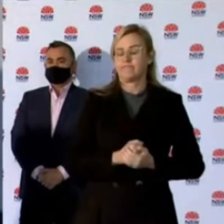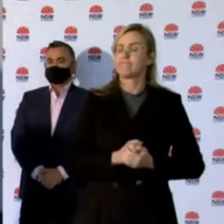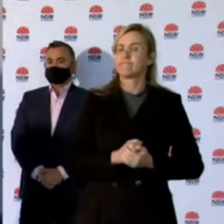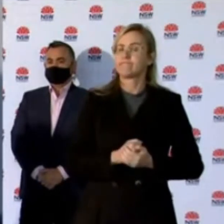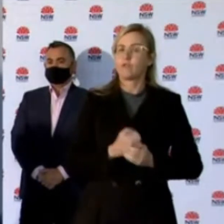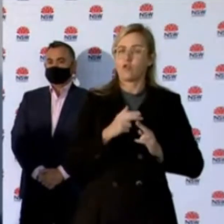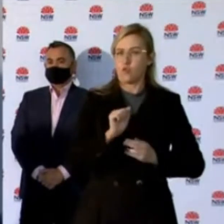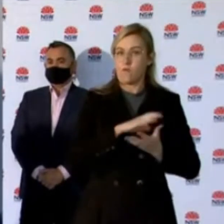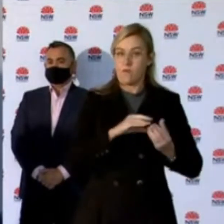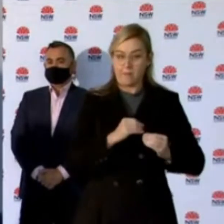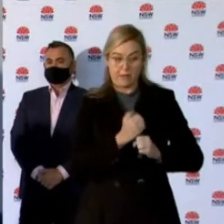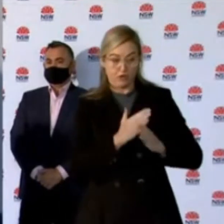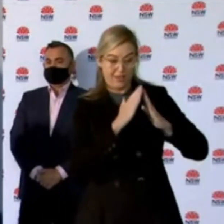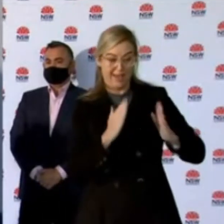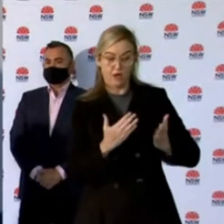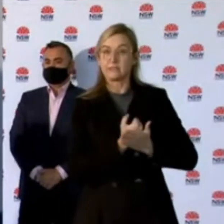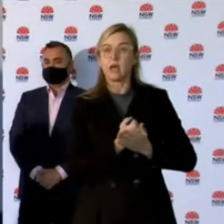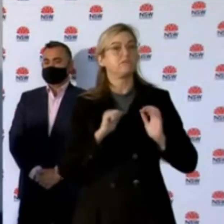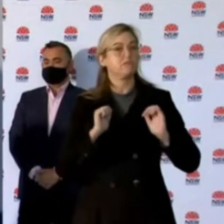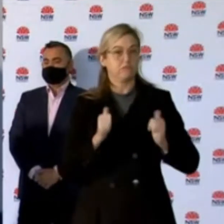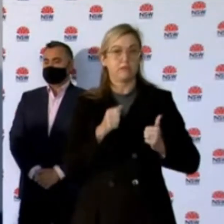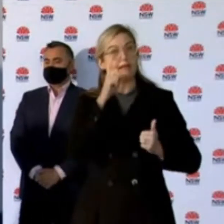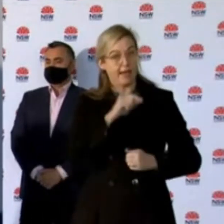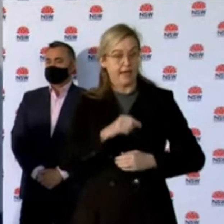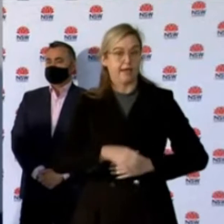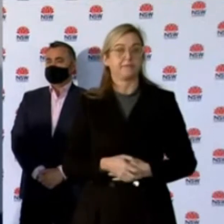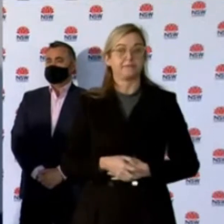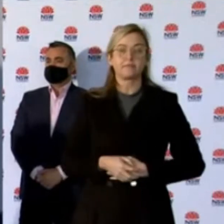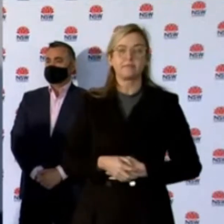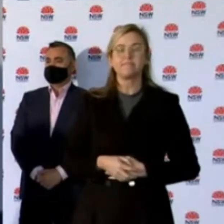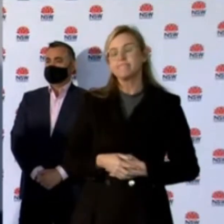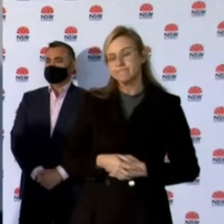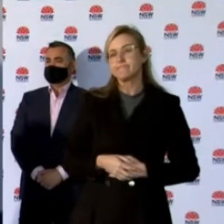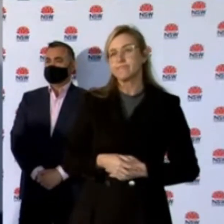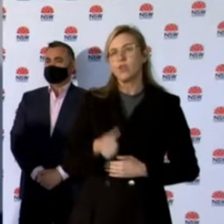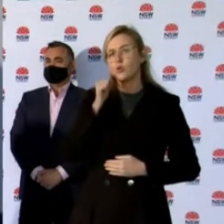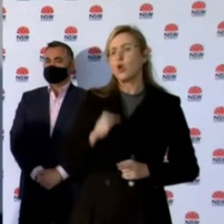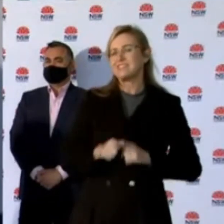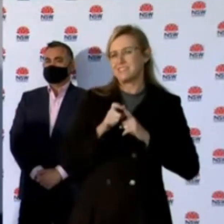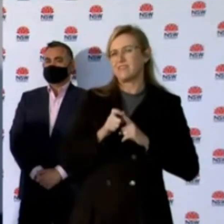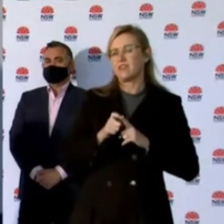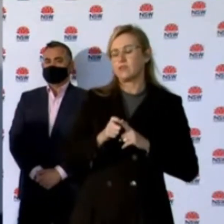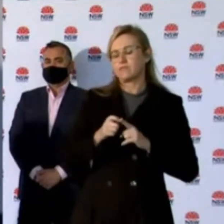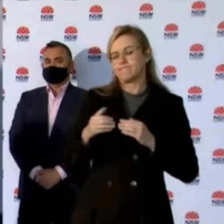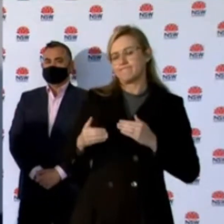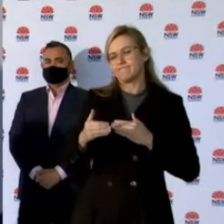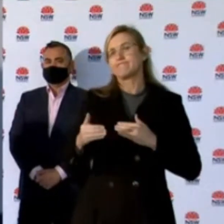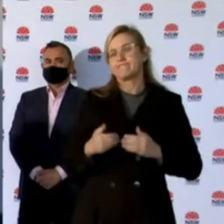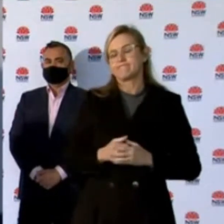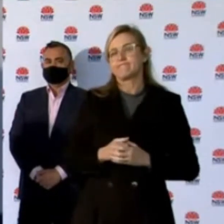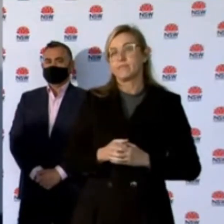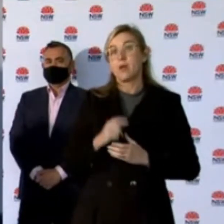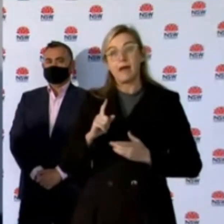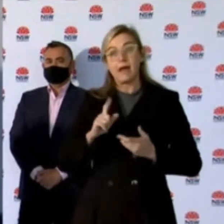family, that can be taken care of. Again, we know these are very difficult times, but we also know that when we all come together, we